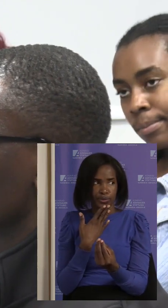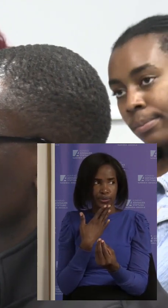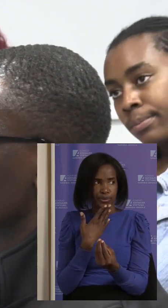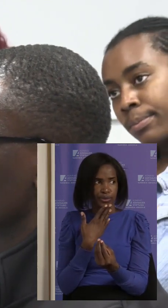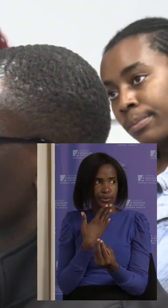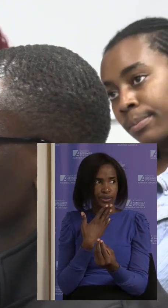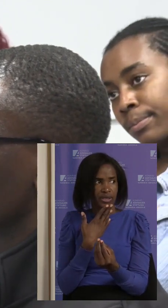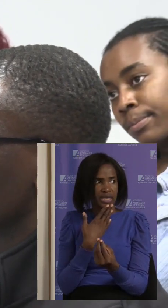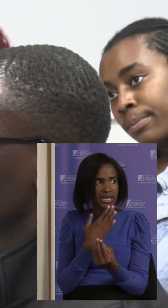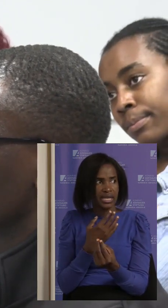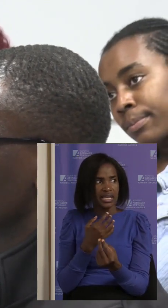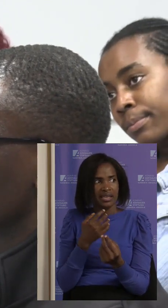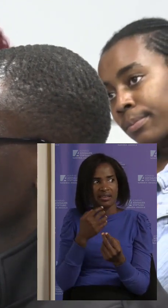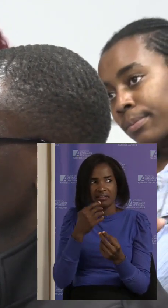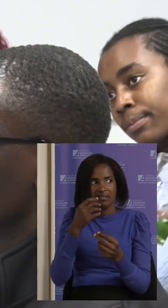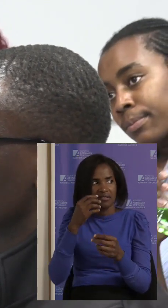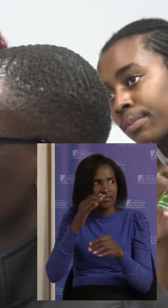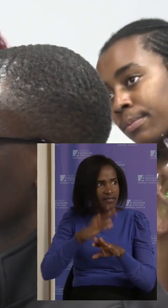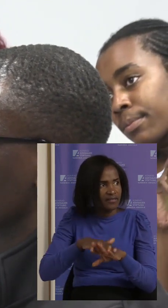it includes everything, you know.